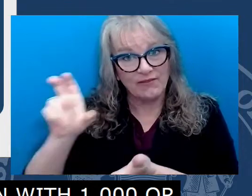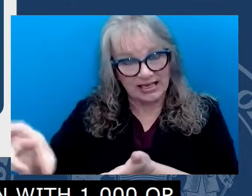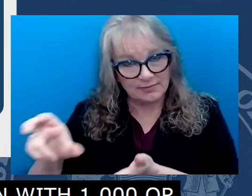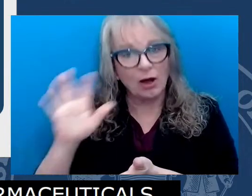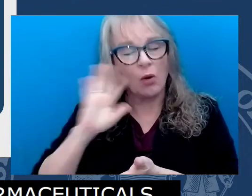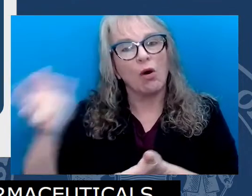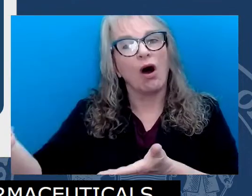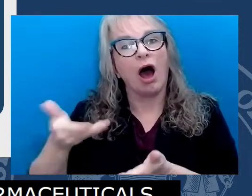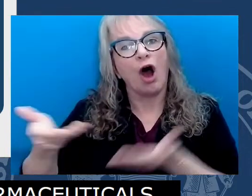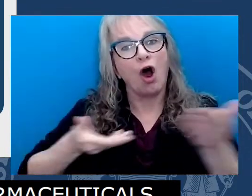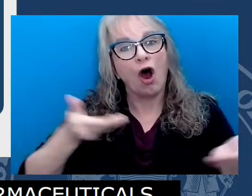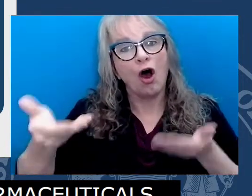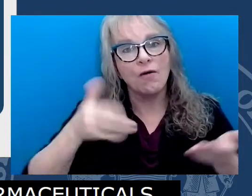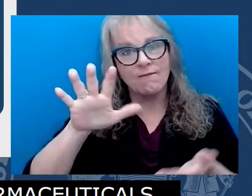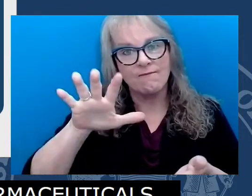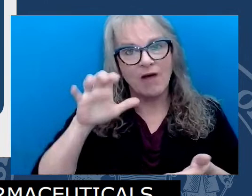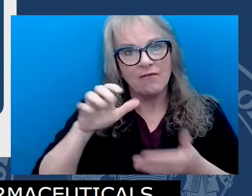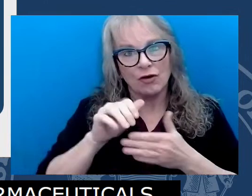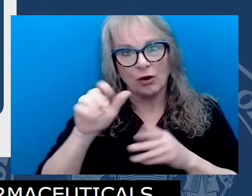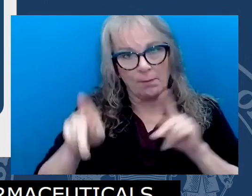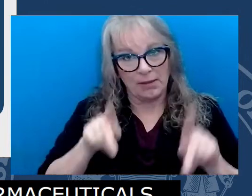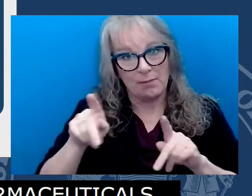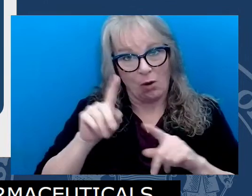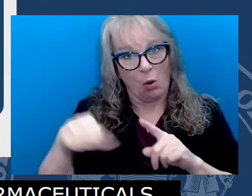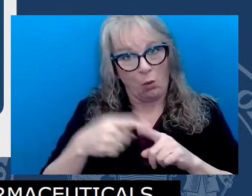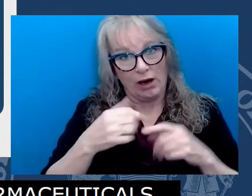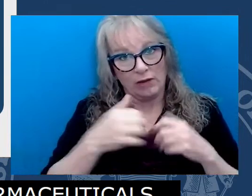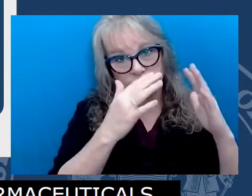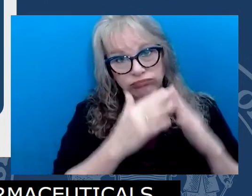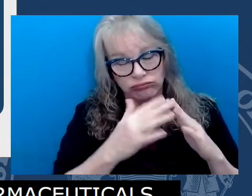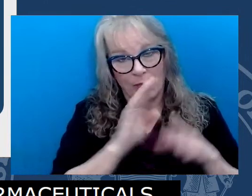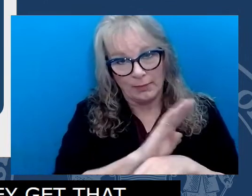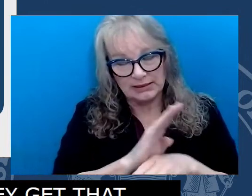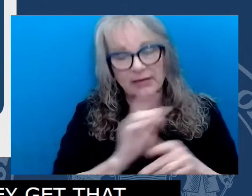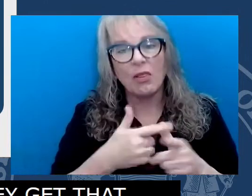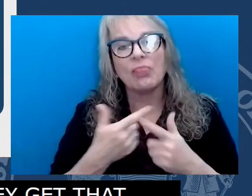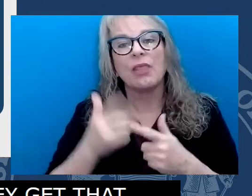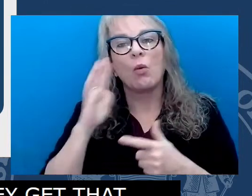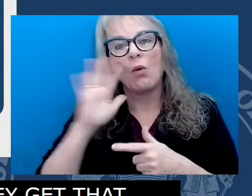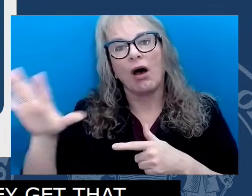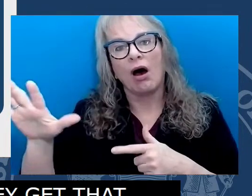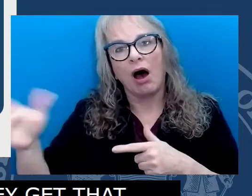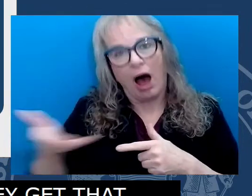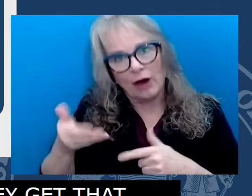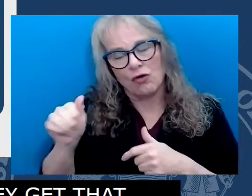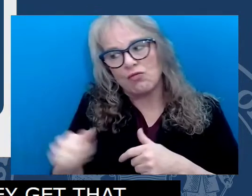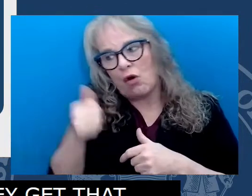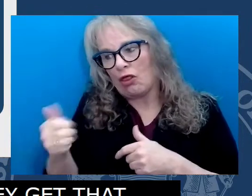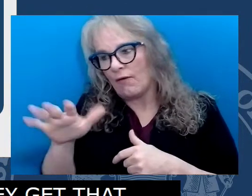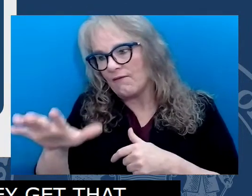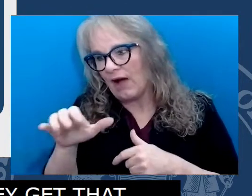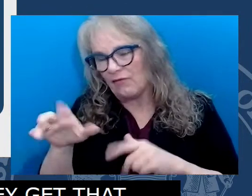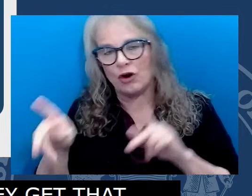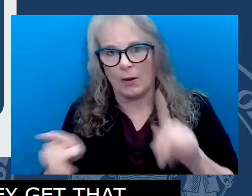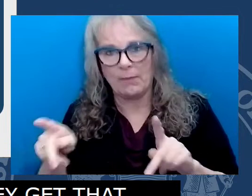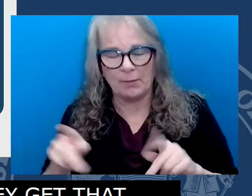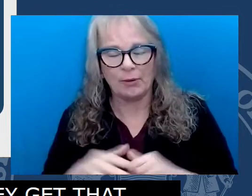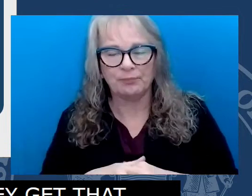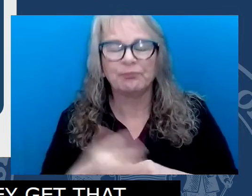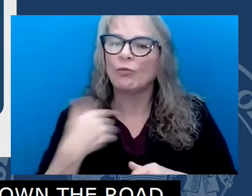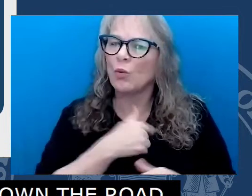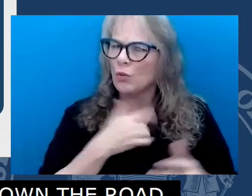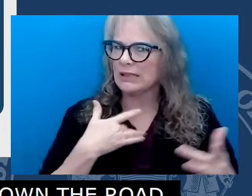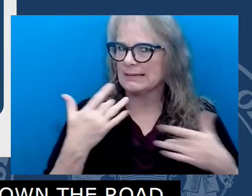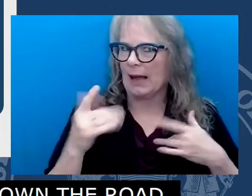that building put together, and then another 500 down the road. So we're excited about that. more than